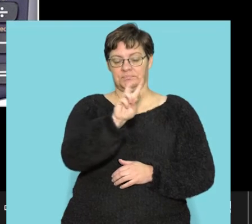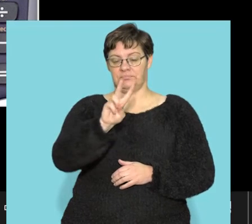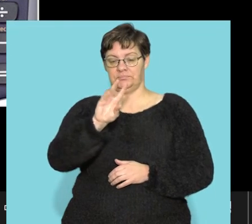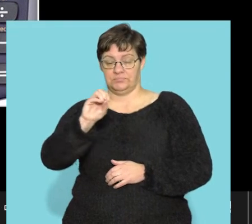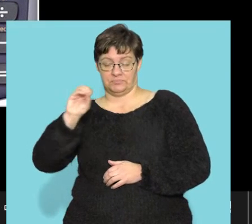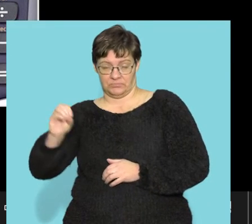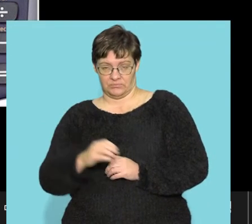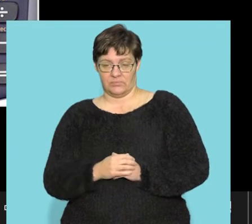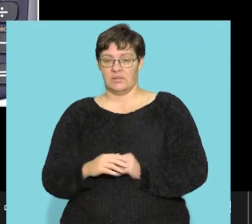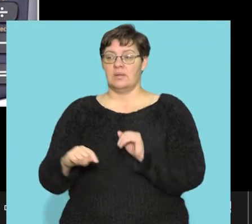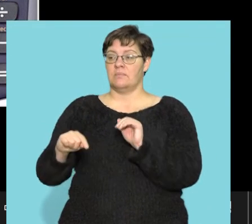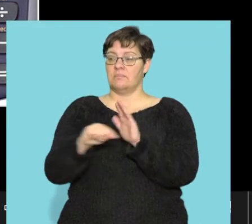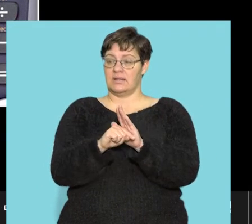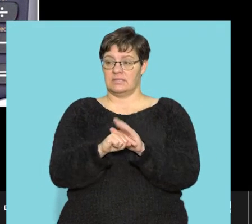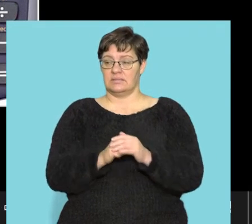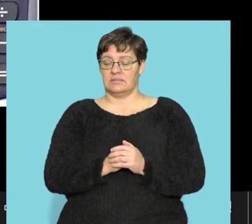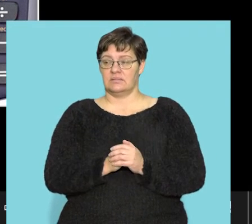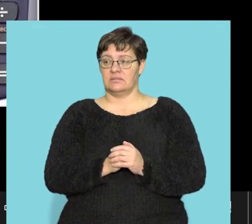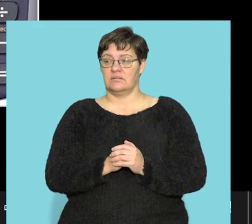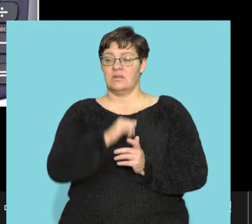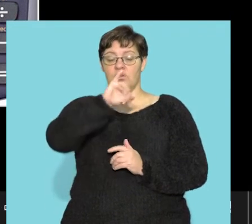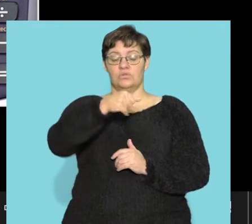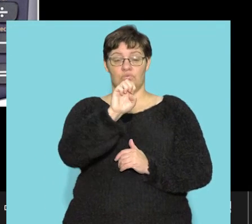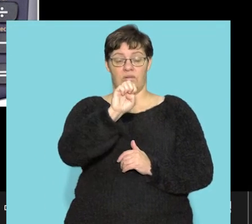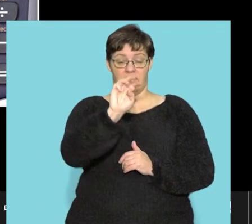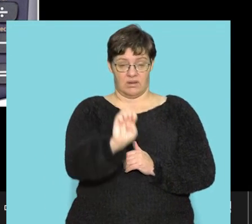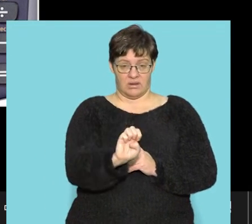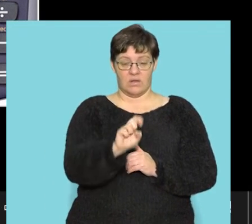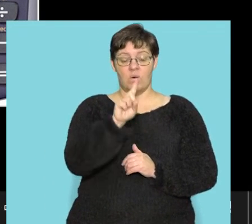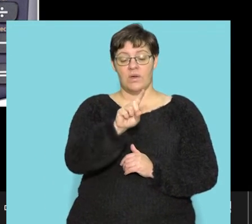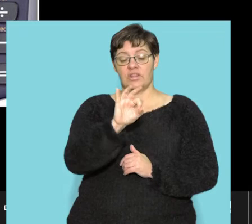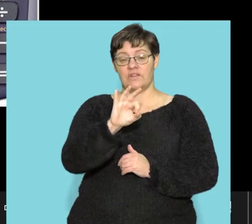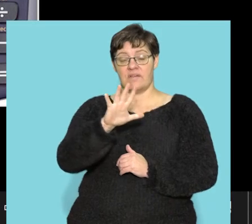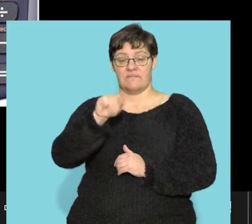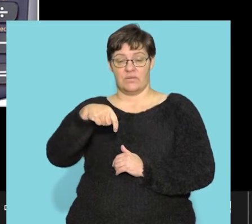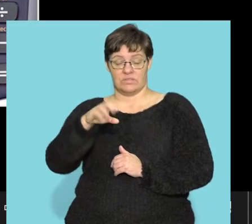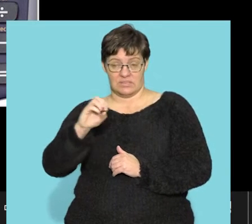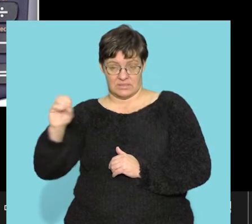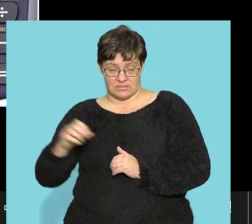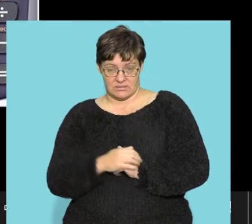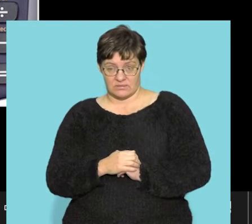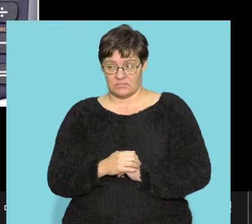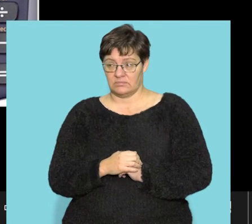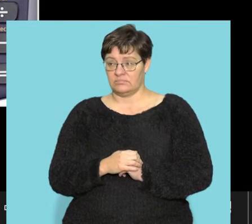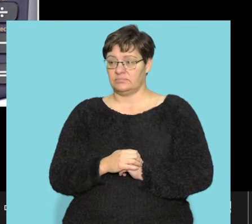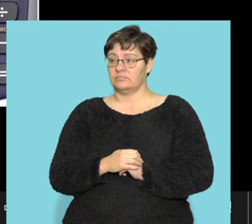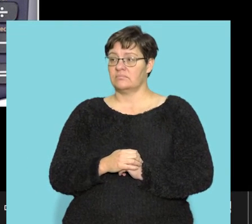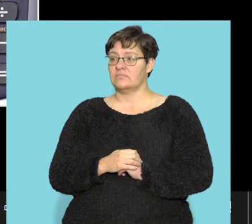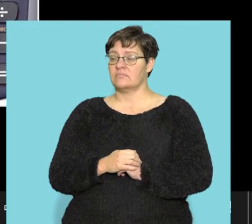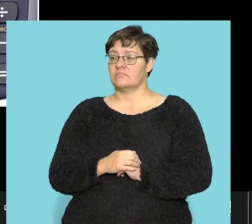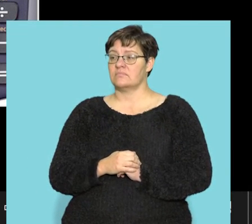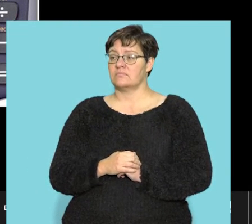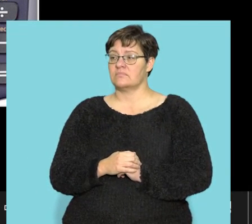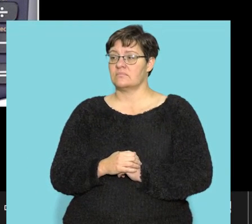151,200 minus June salary, which was 135,000, to give